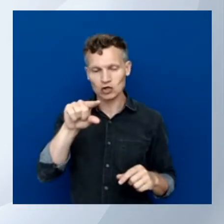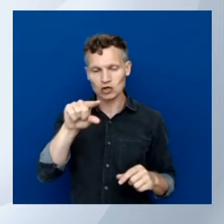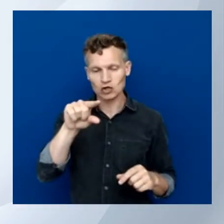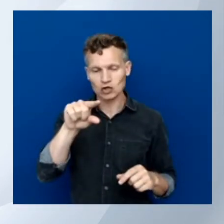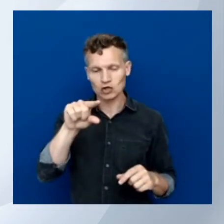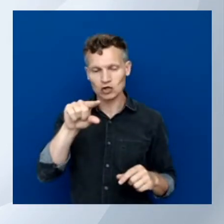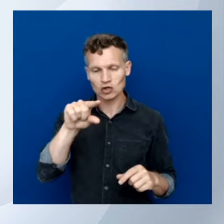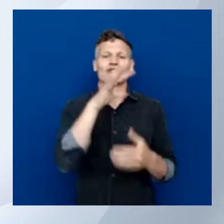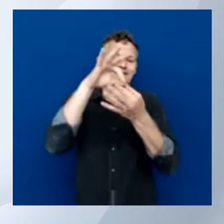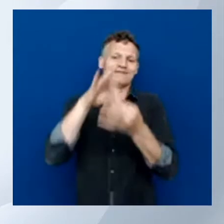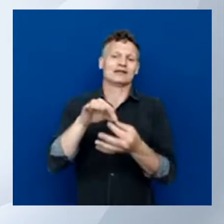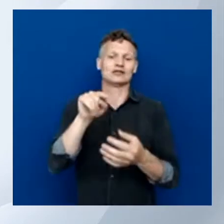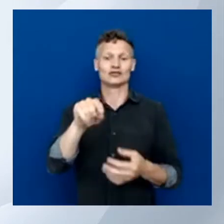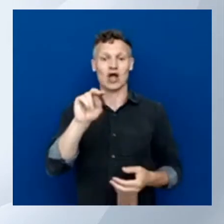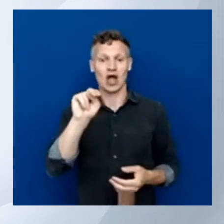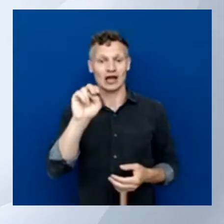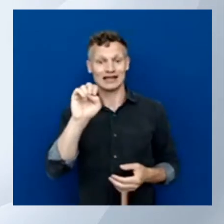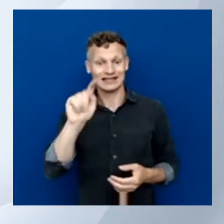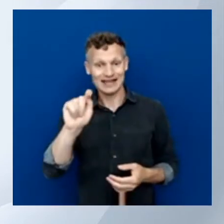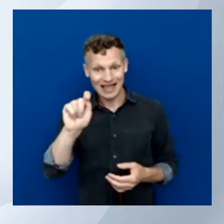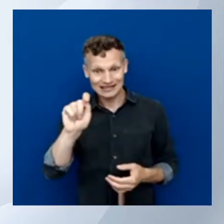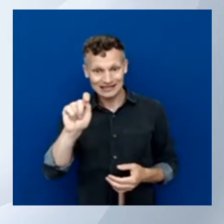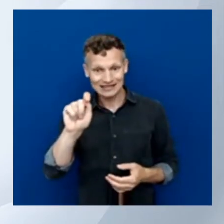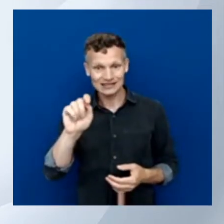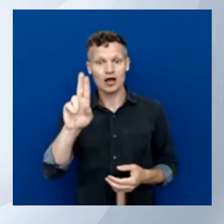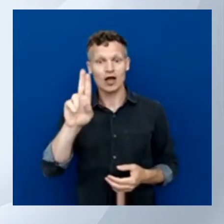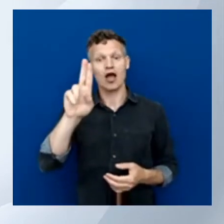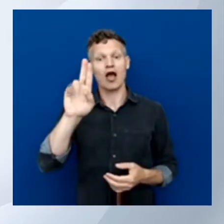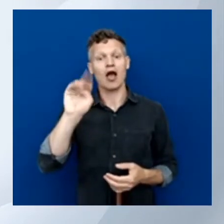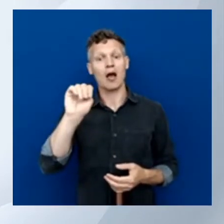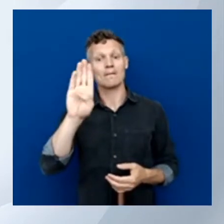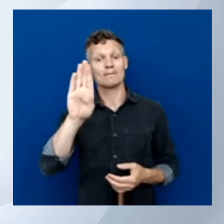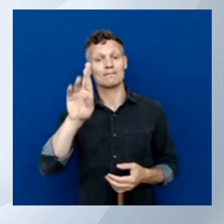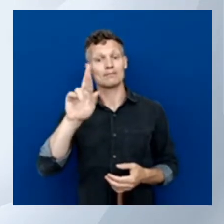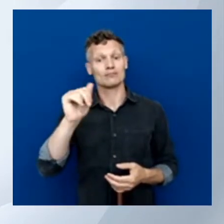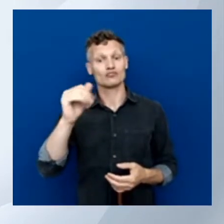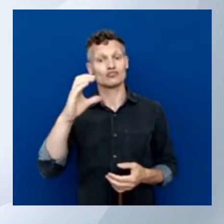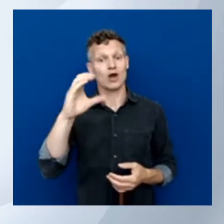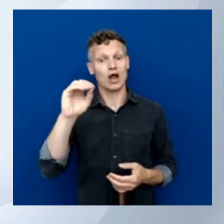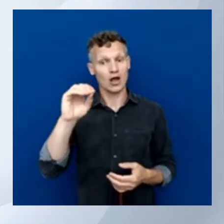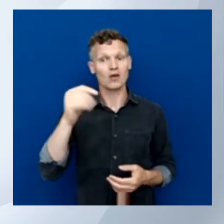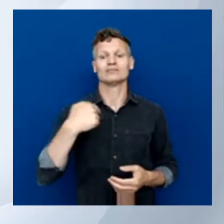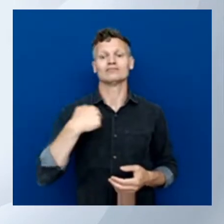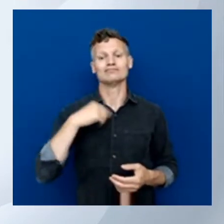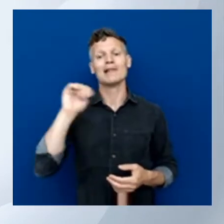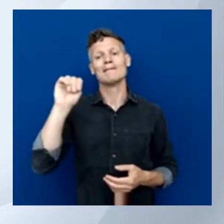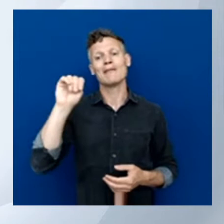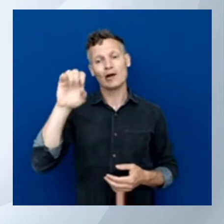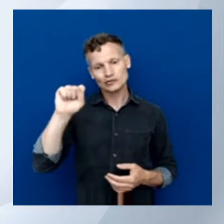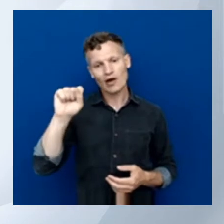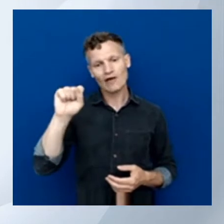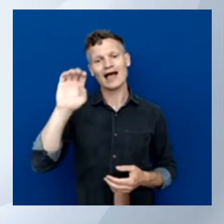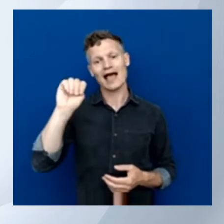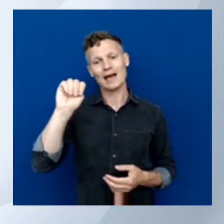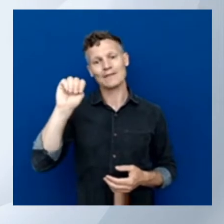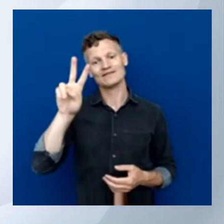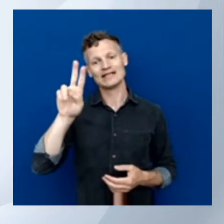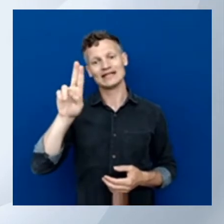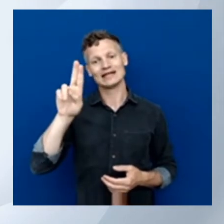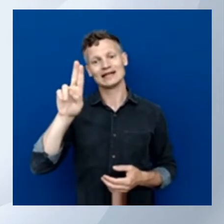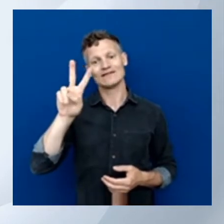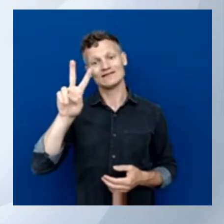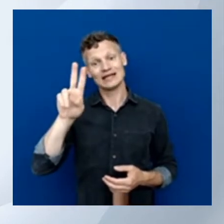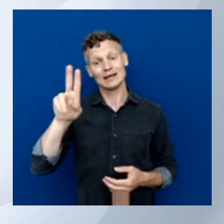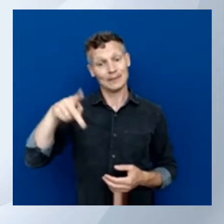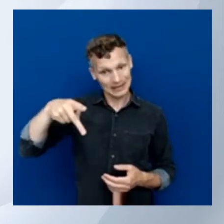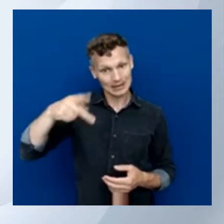I'm a Microsoft Developer Technologies MVP and also an Umbraco MVP. Because of my involvement in the community.